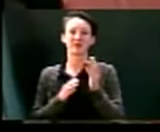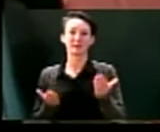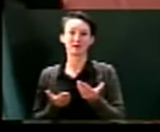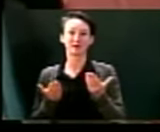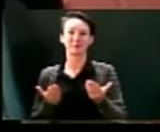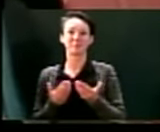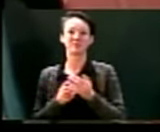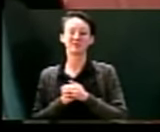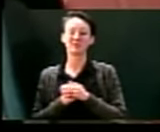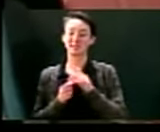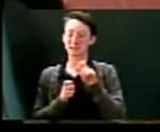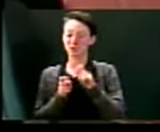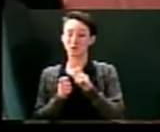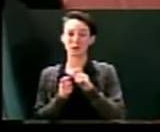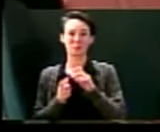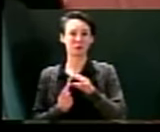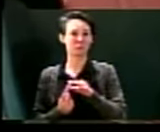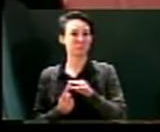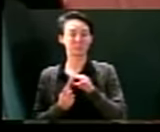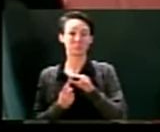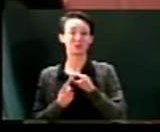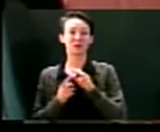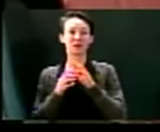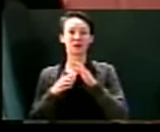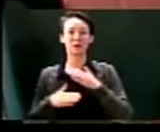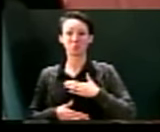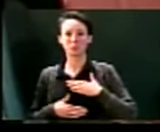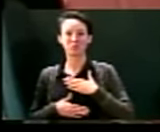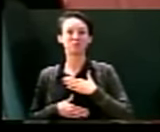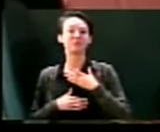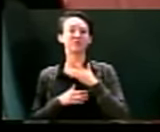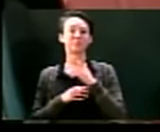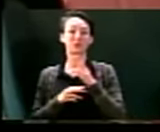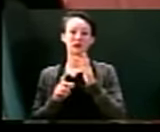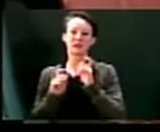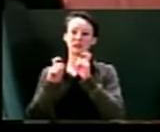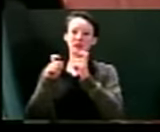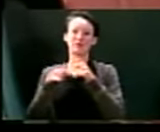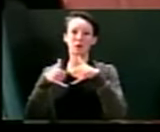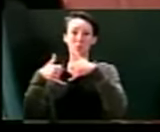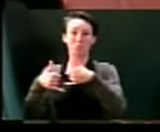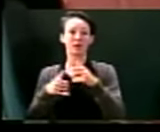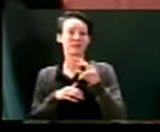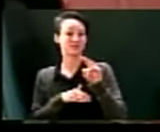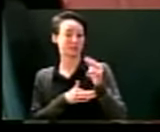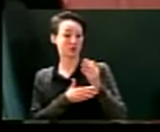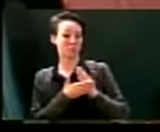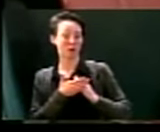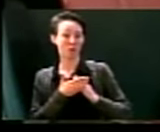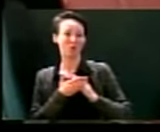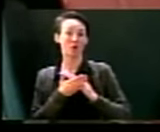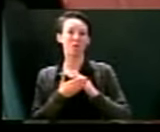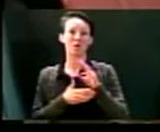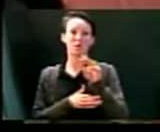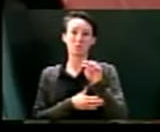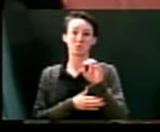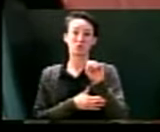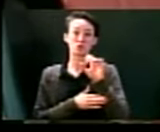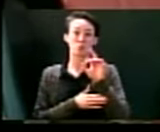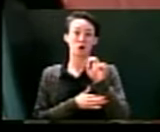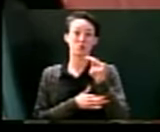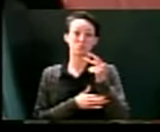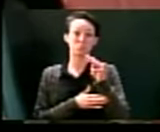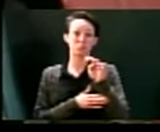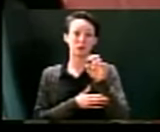be able to give this award. Now, this is the second piece. You may know that Ms. Franklin from West High School received the Milken